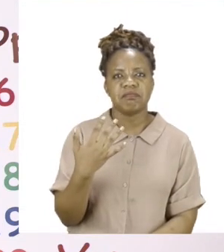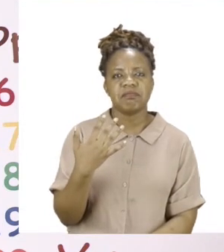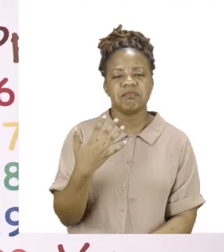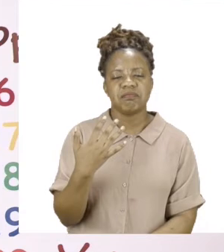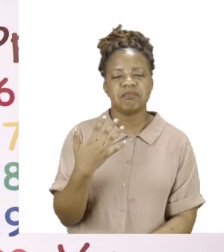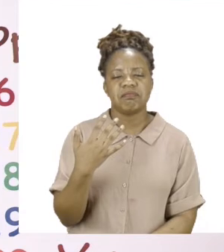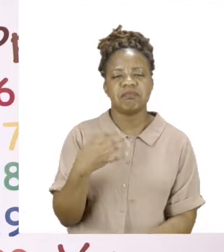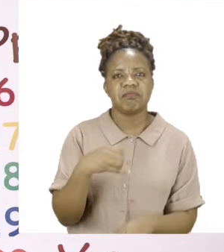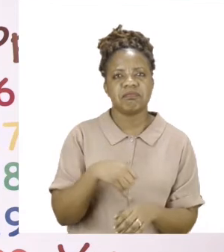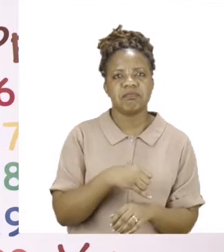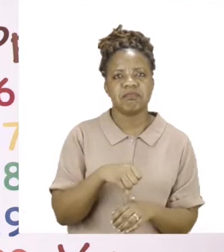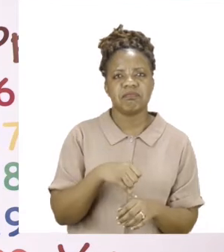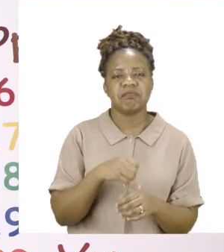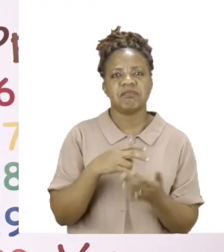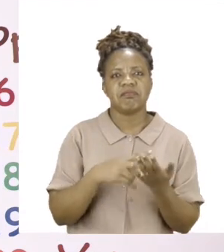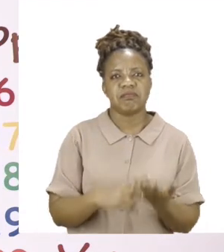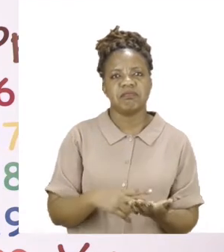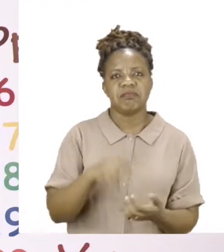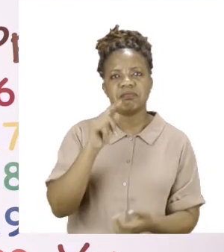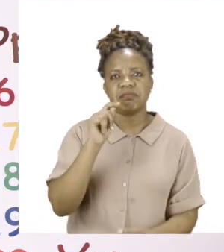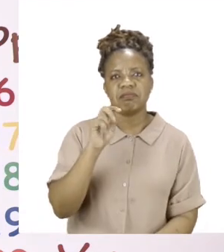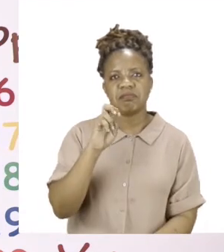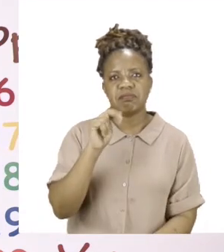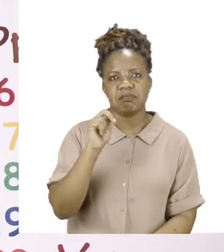for 5 as a friend of Mr. Tens.